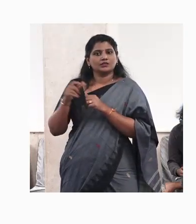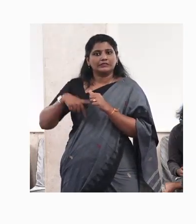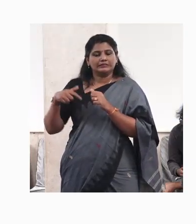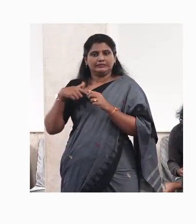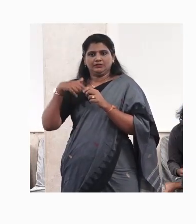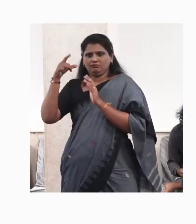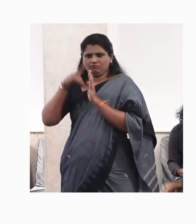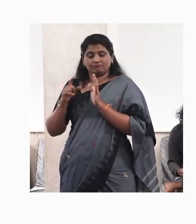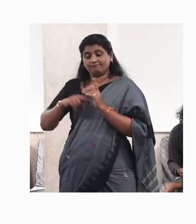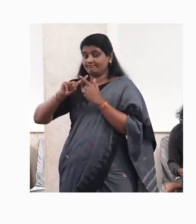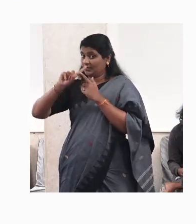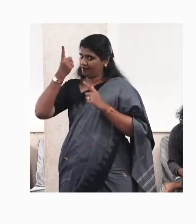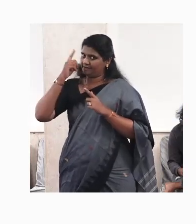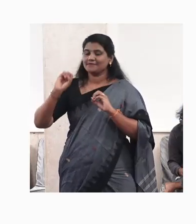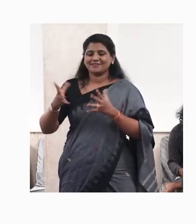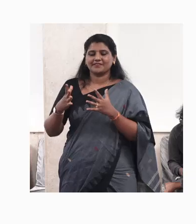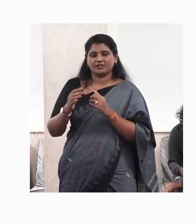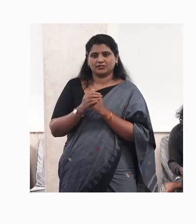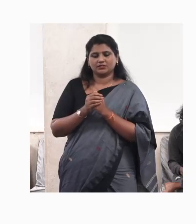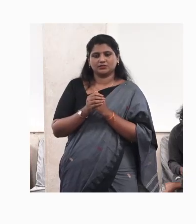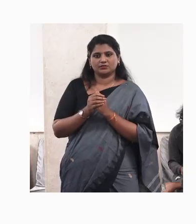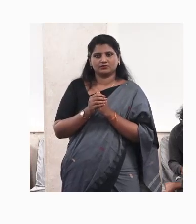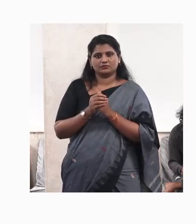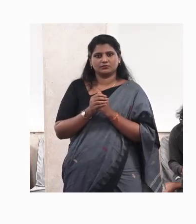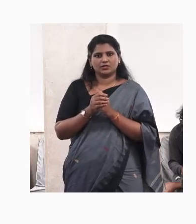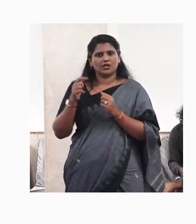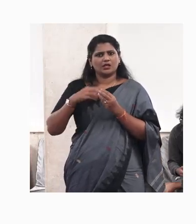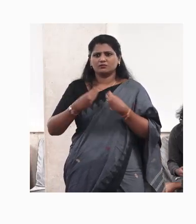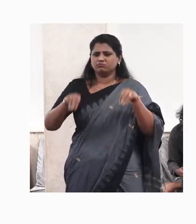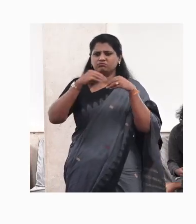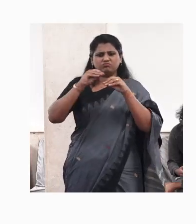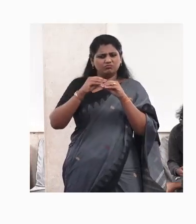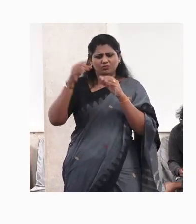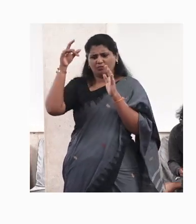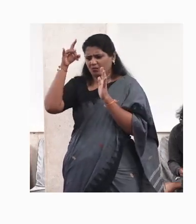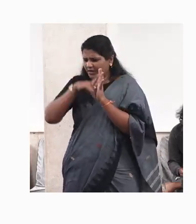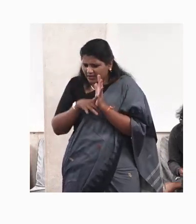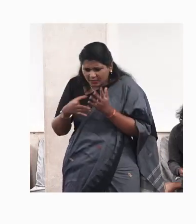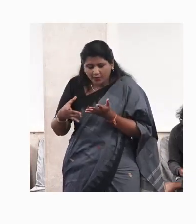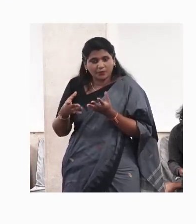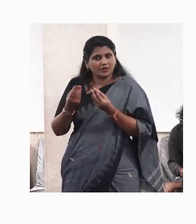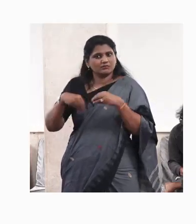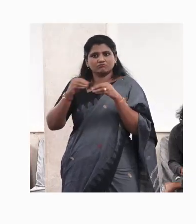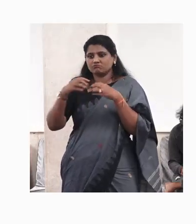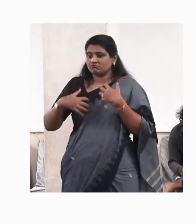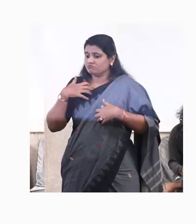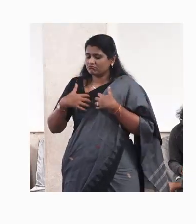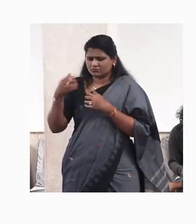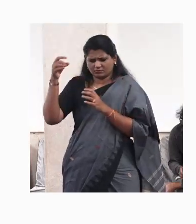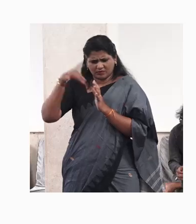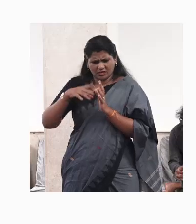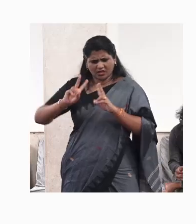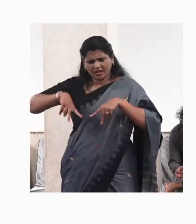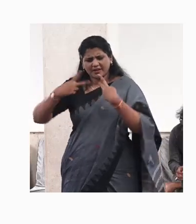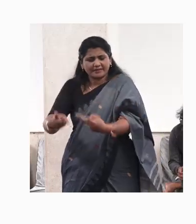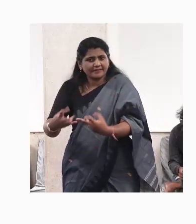intimidating for me at the beginning, because it was a lot to do with looking inward and a lot of introspection, a lot of